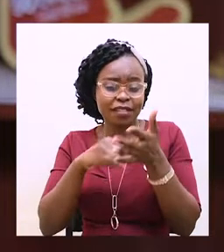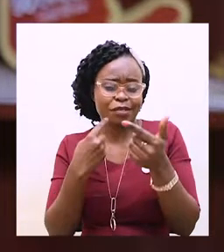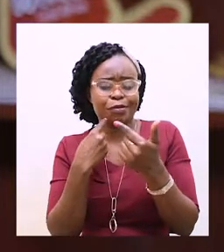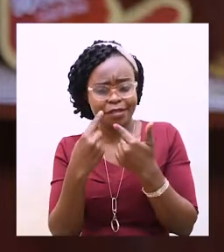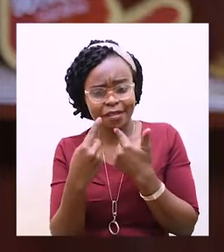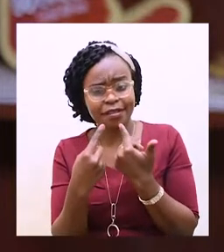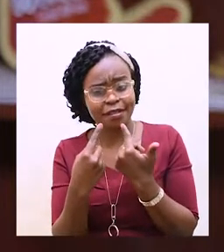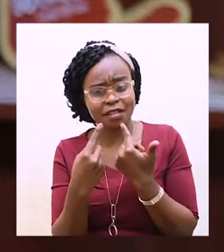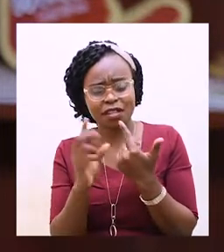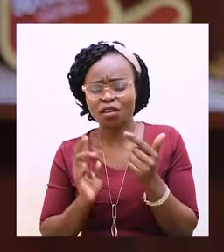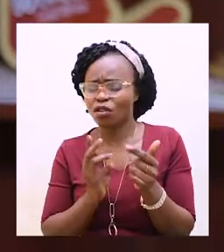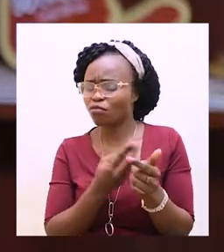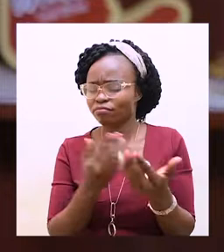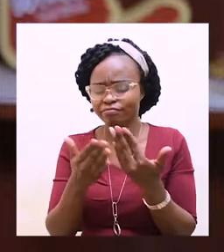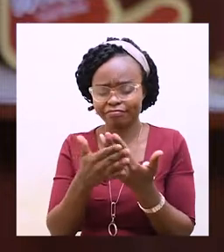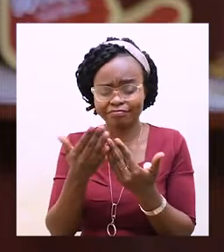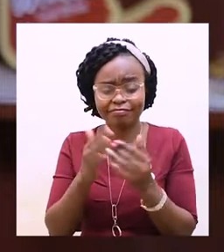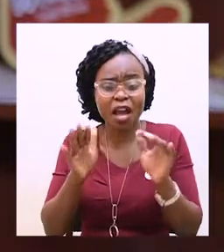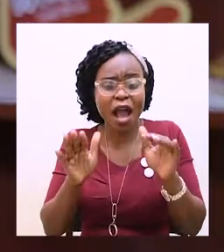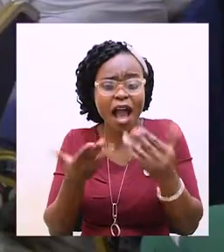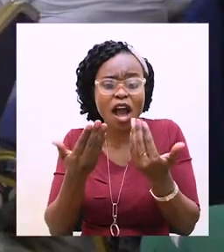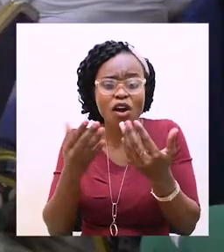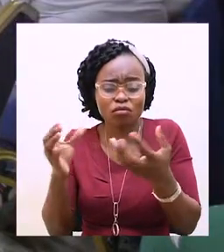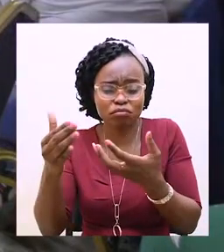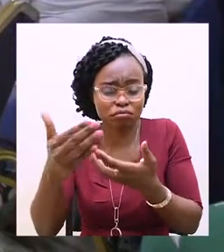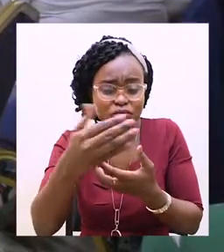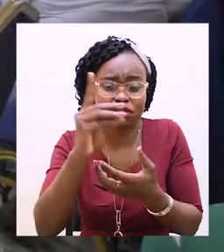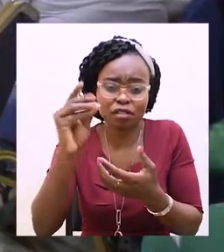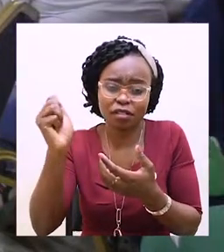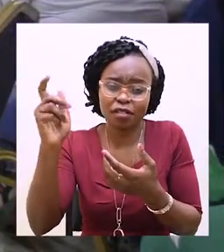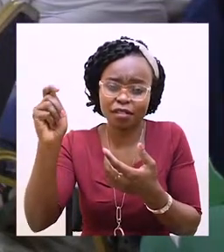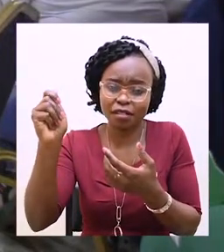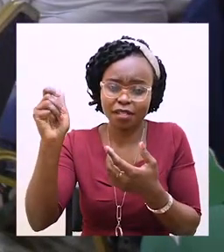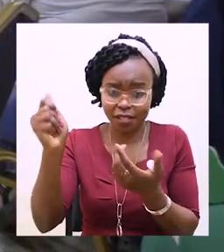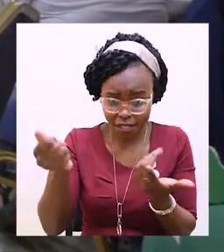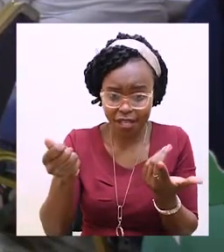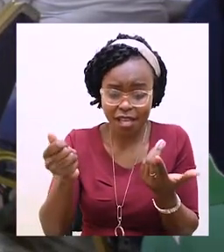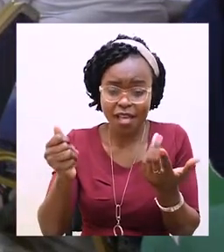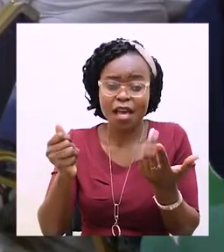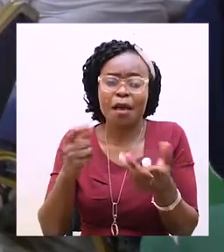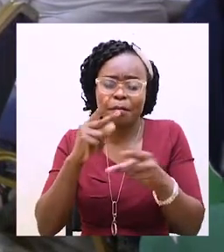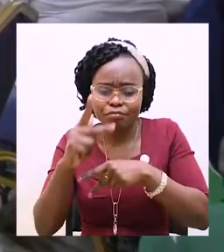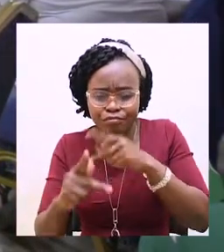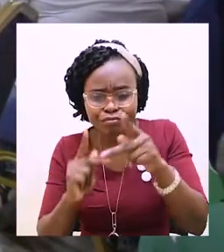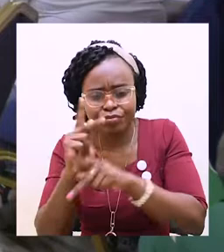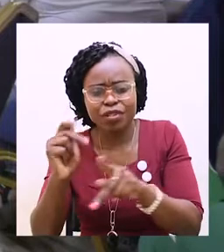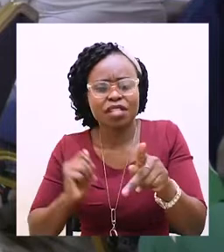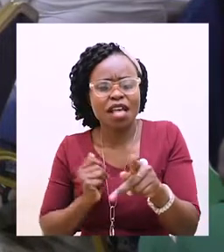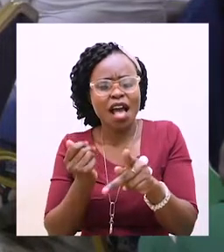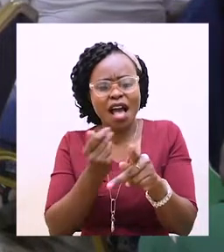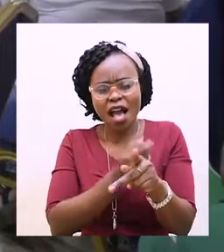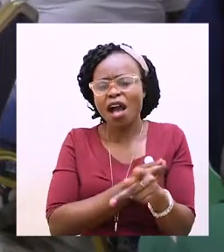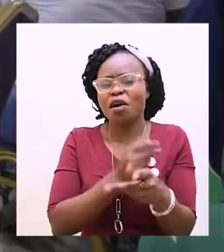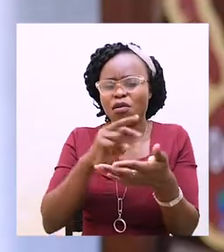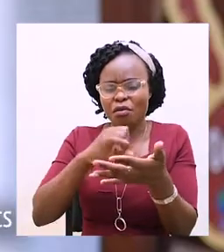that we are very careful about how we collect data, just ensuring that our processes are